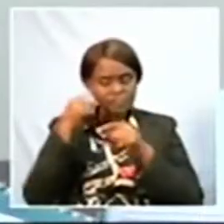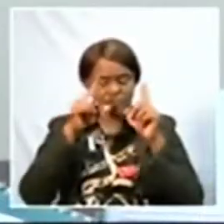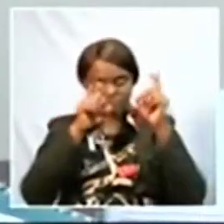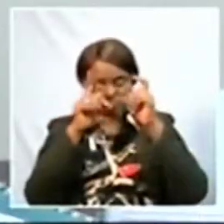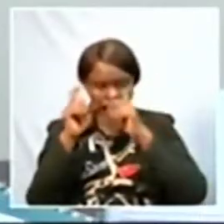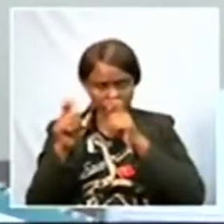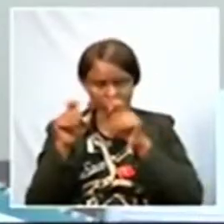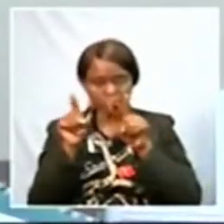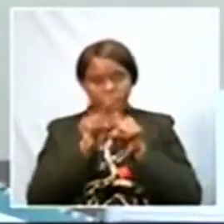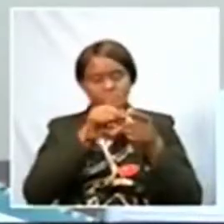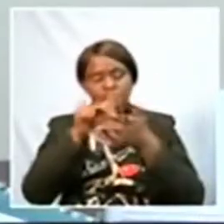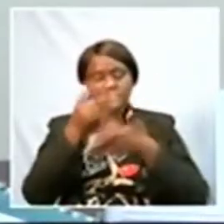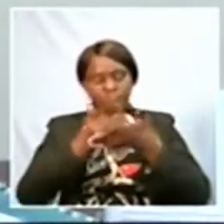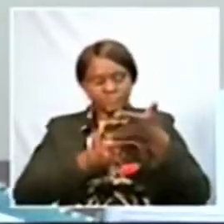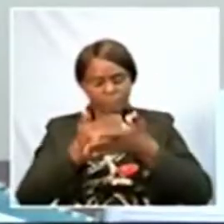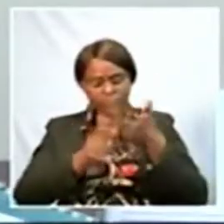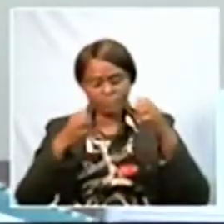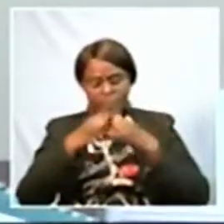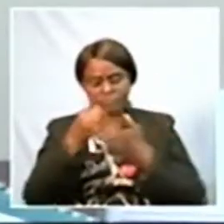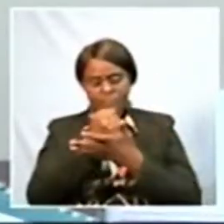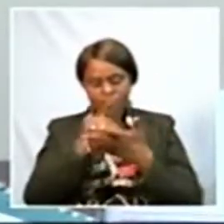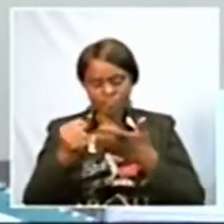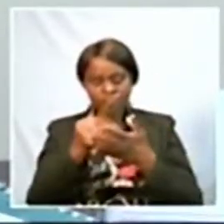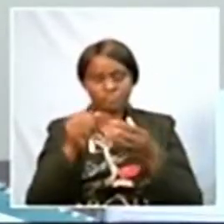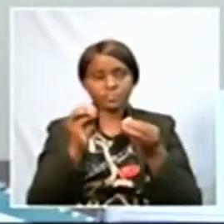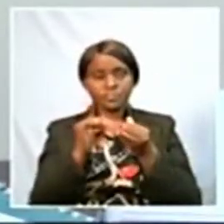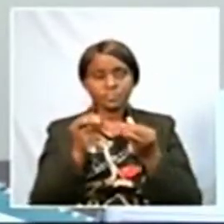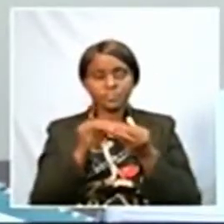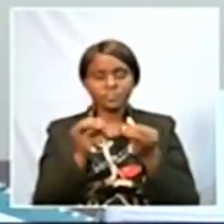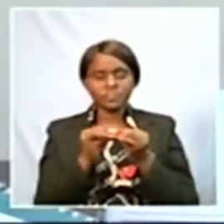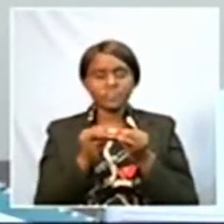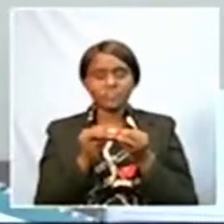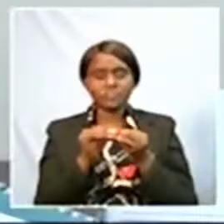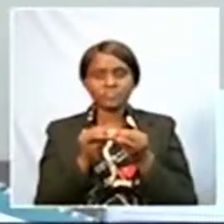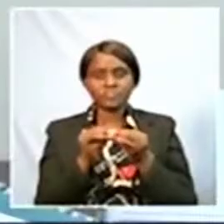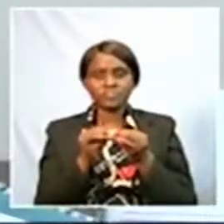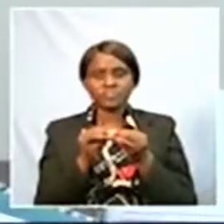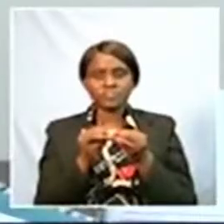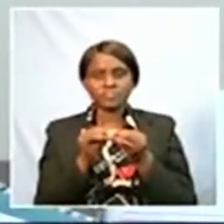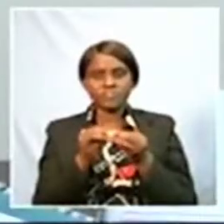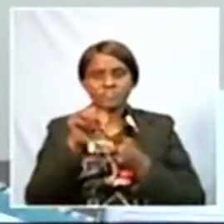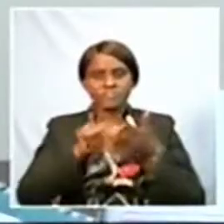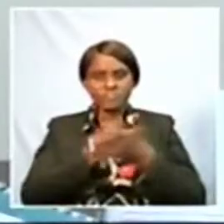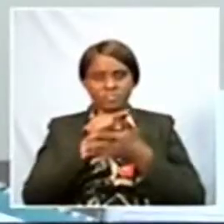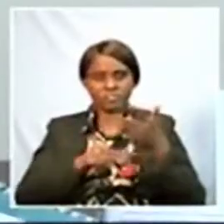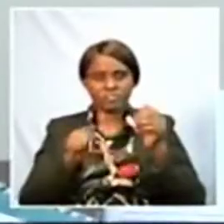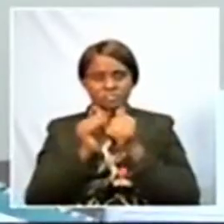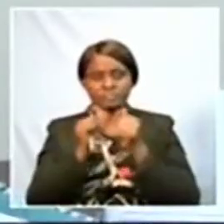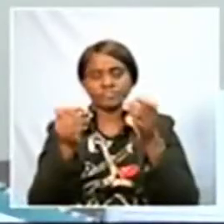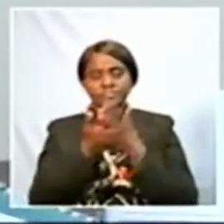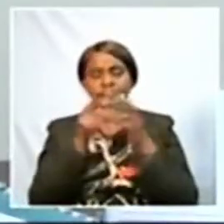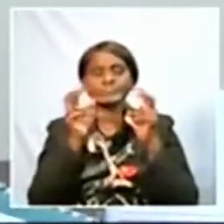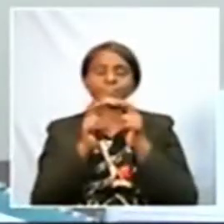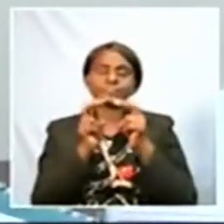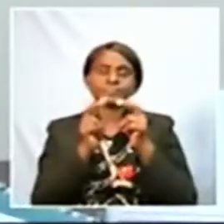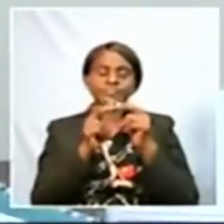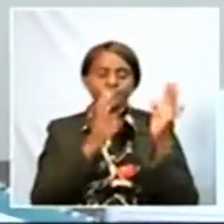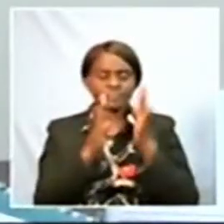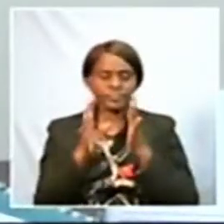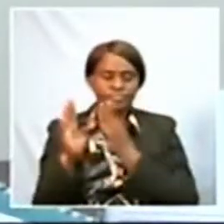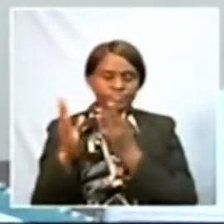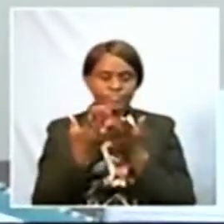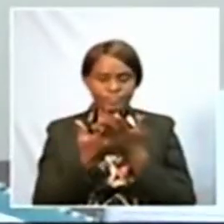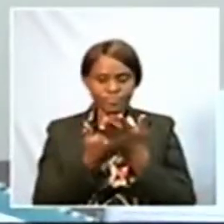pictures, payment vouchers, bank statement, extracts, certificates, termination, and new contract. Remedial